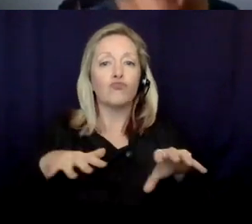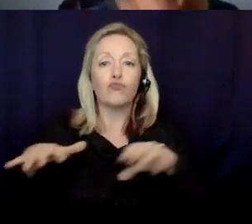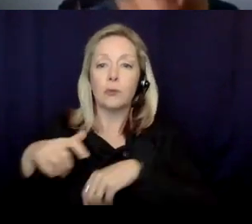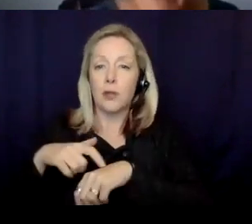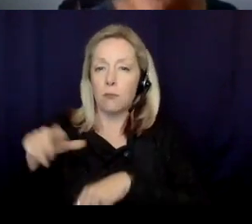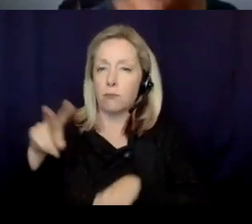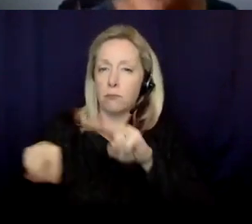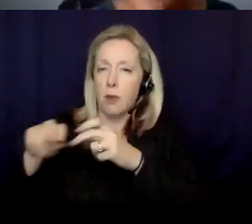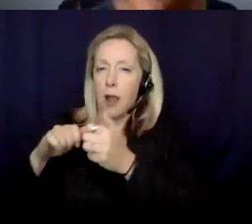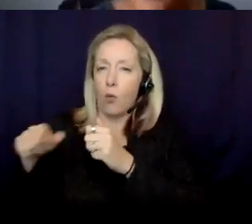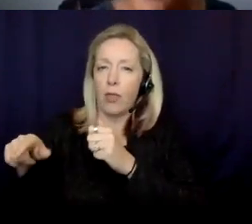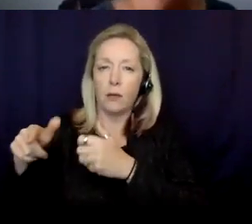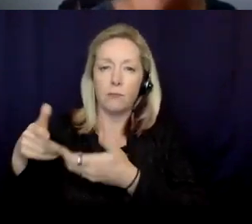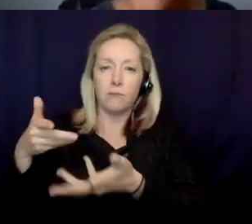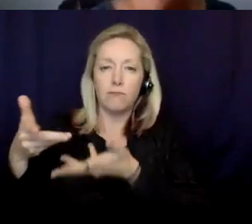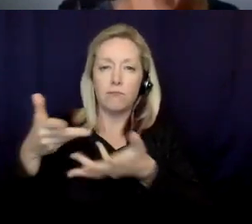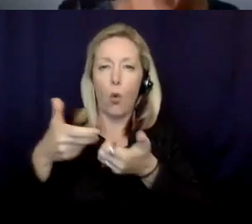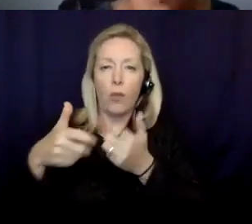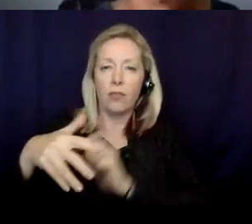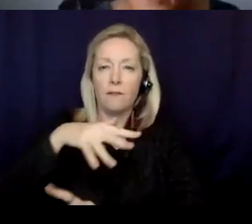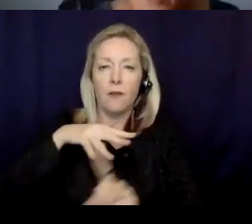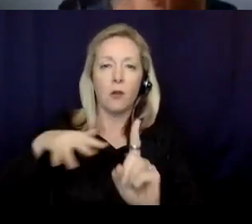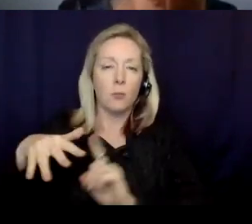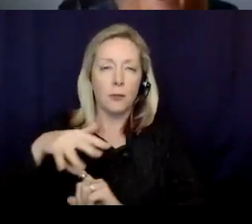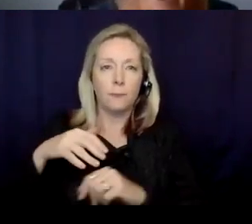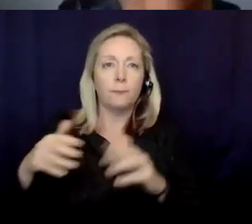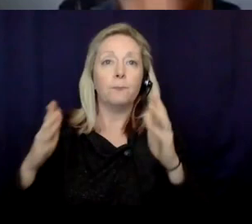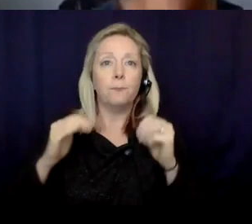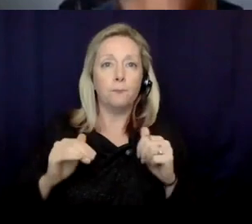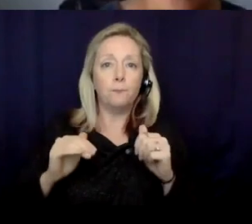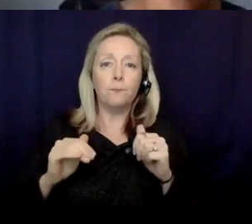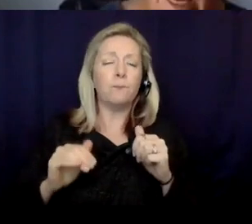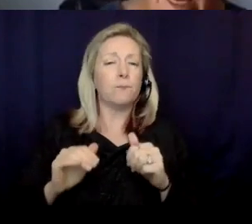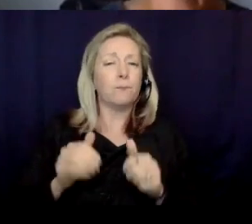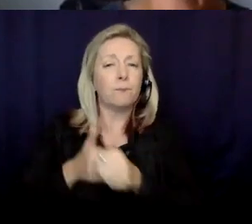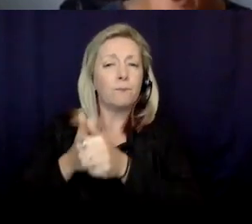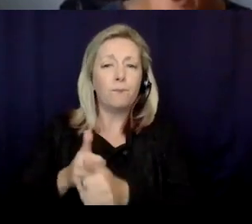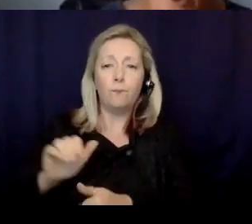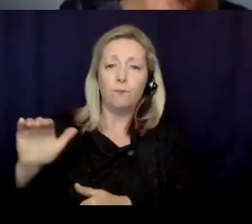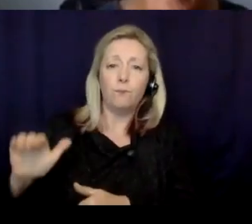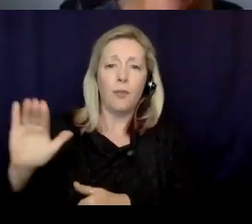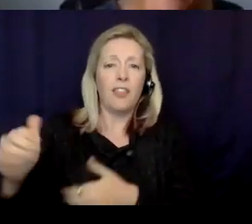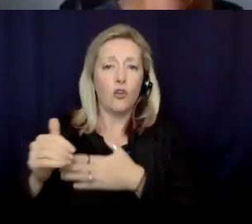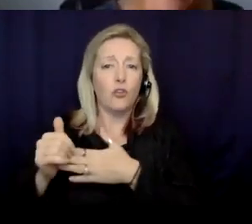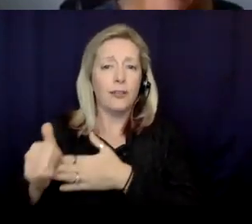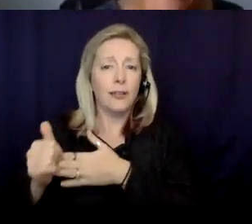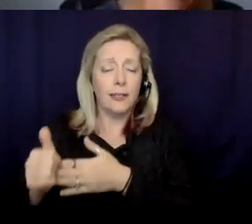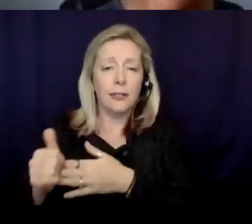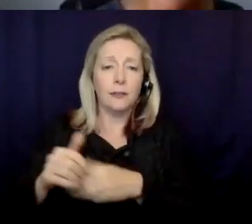they engage with their environment and how they do it. We're going to kind of follow their lead too